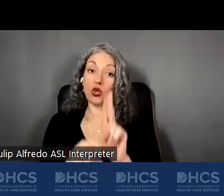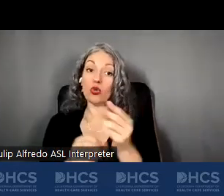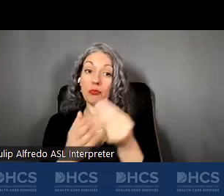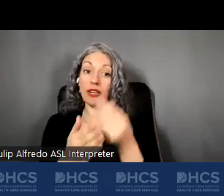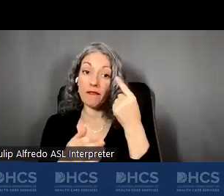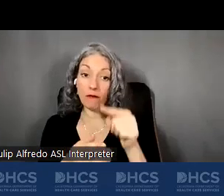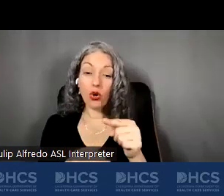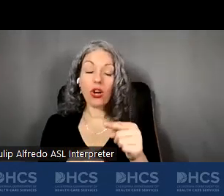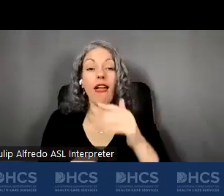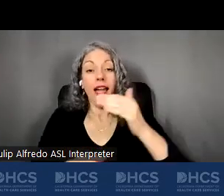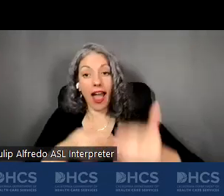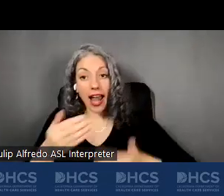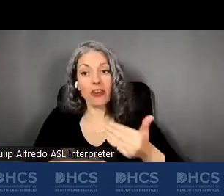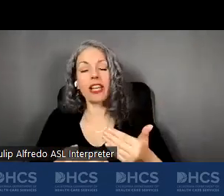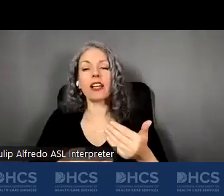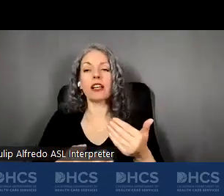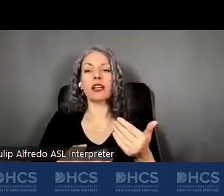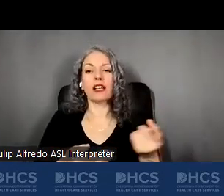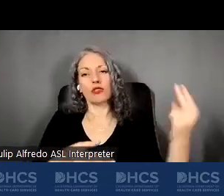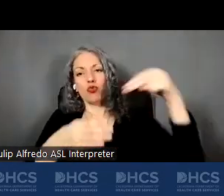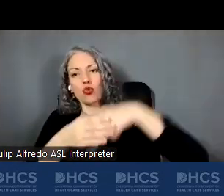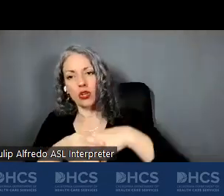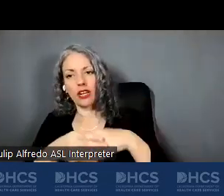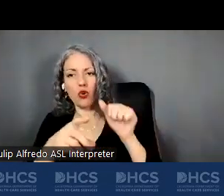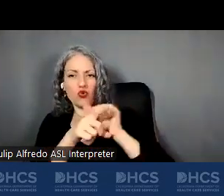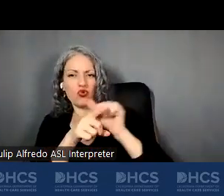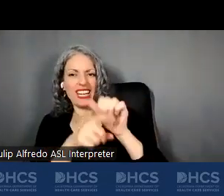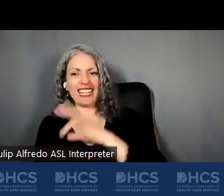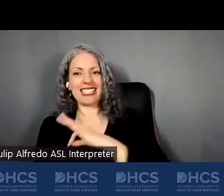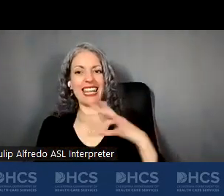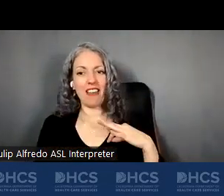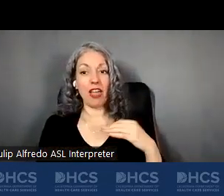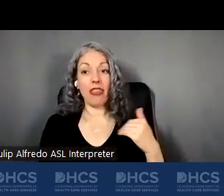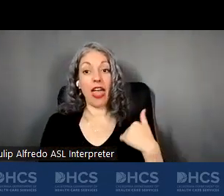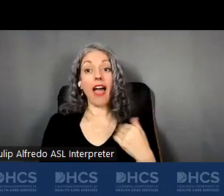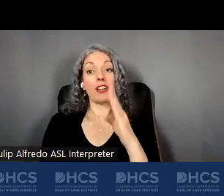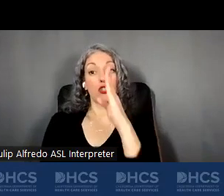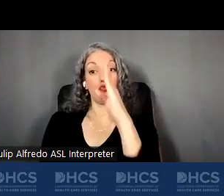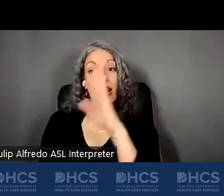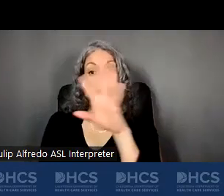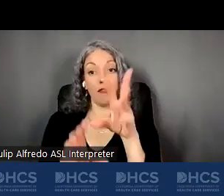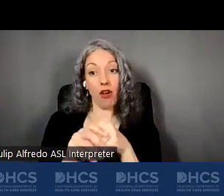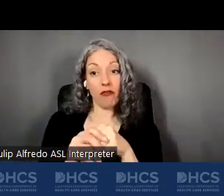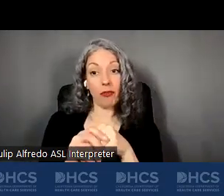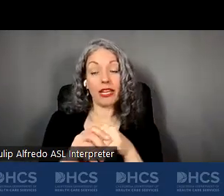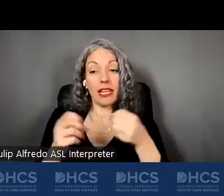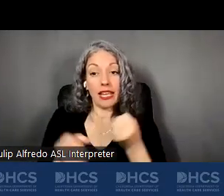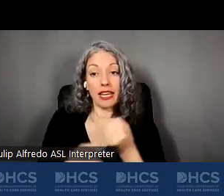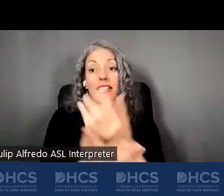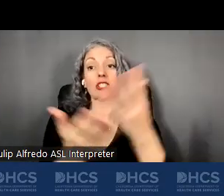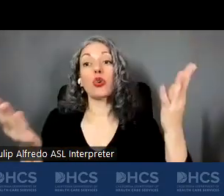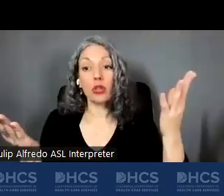hiring, recruiting, onboarding, or training staff that will have a direct role in the execution